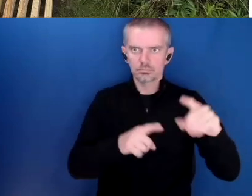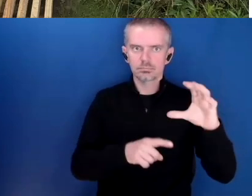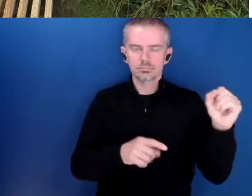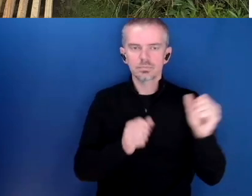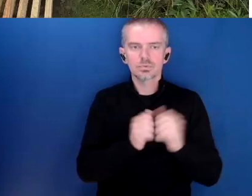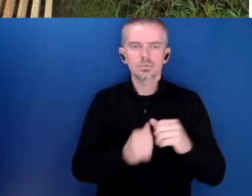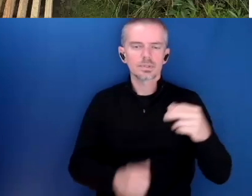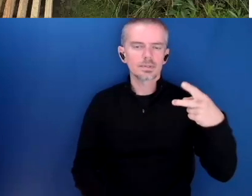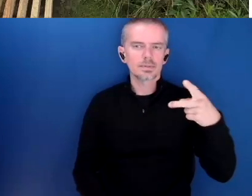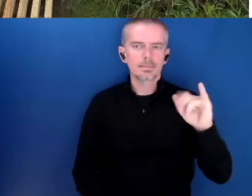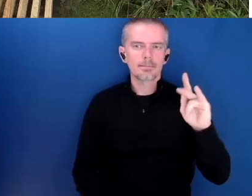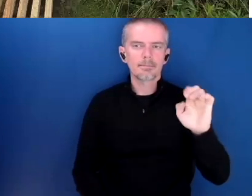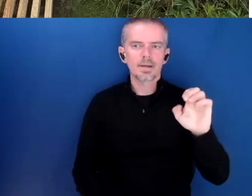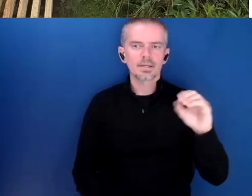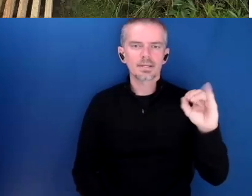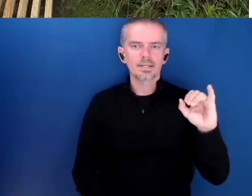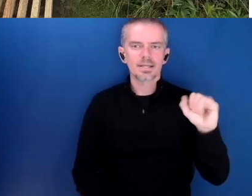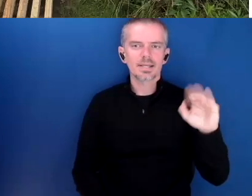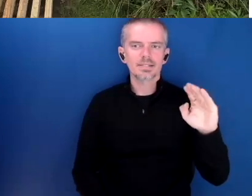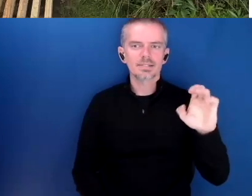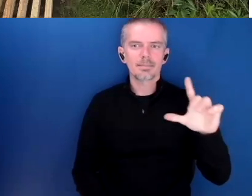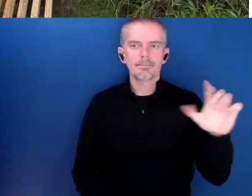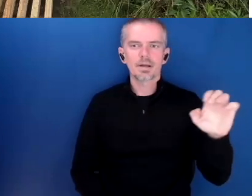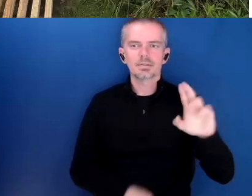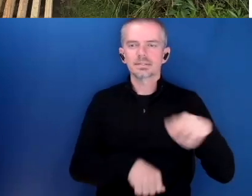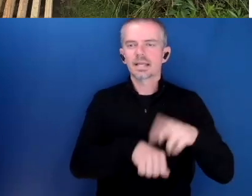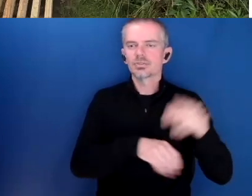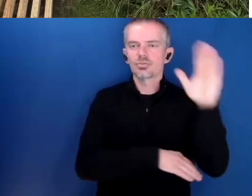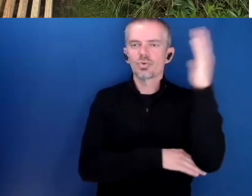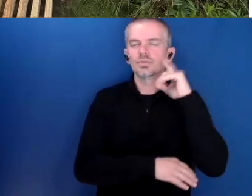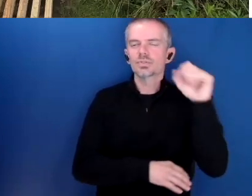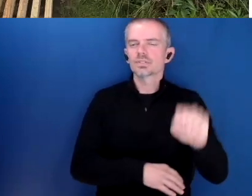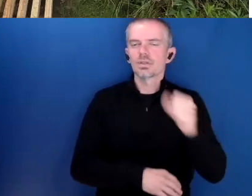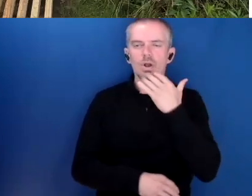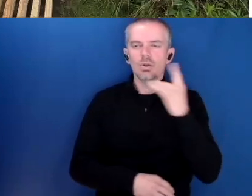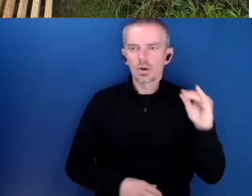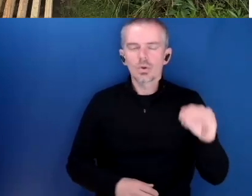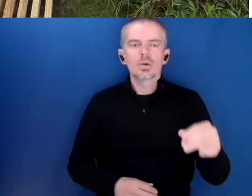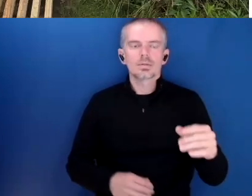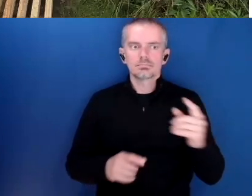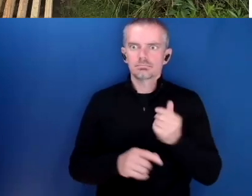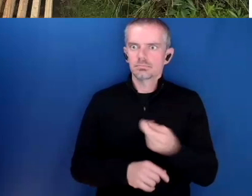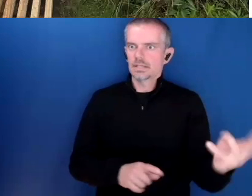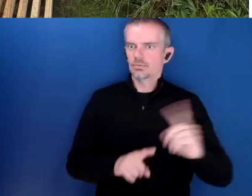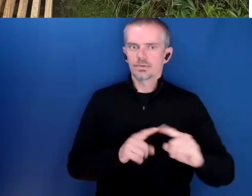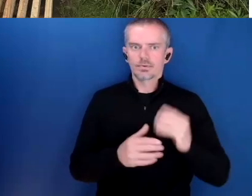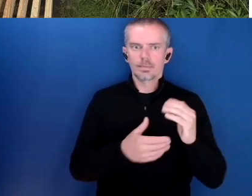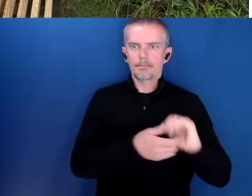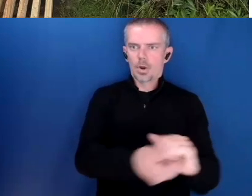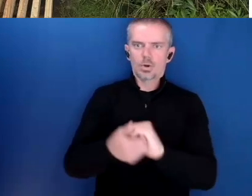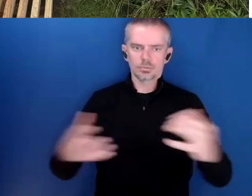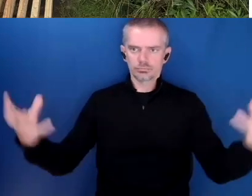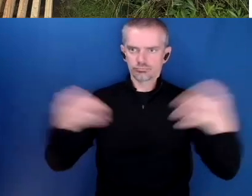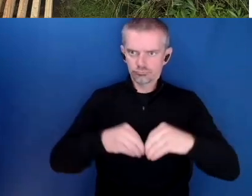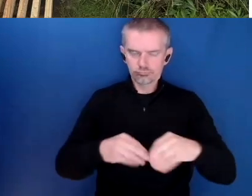National Forest to support the Southern Colorado Collaborative. It's where numerous partners are being brought together for a specific project focus.